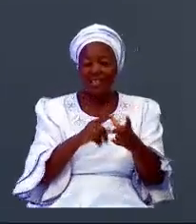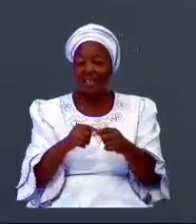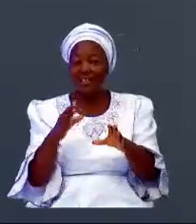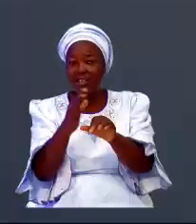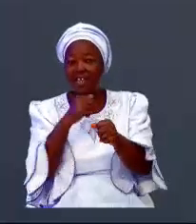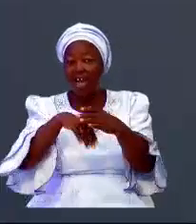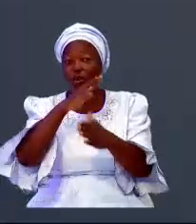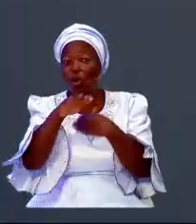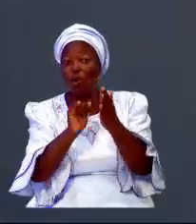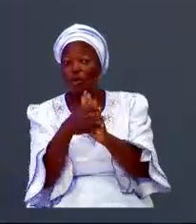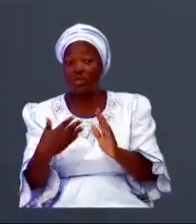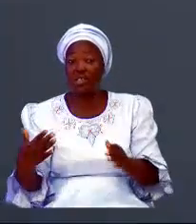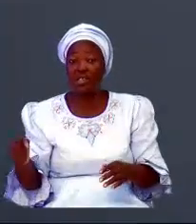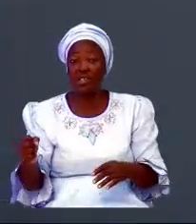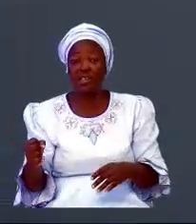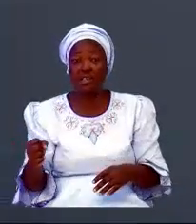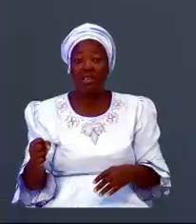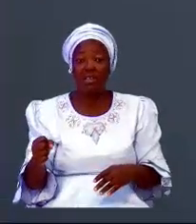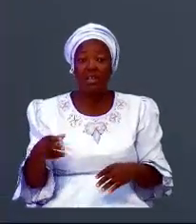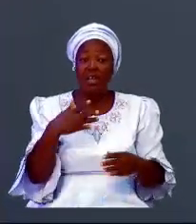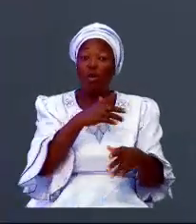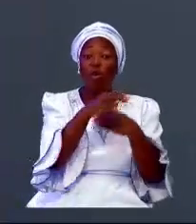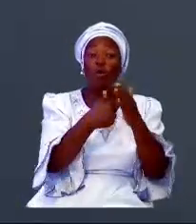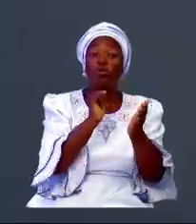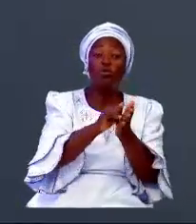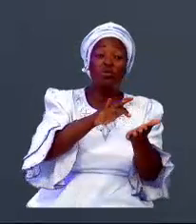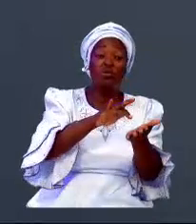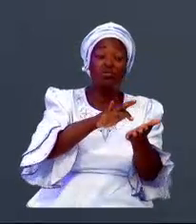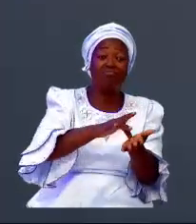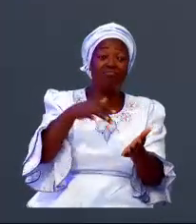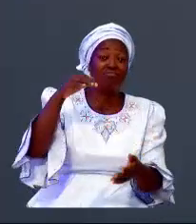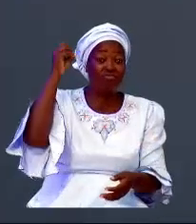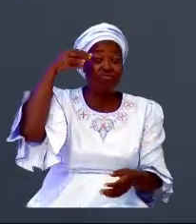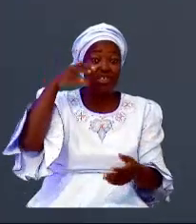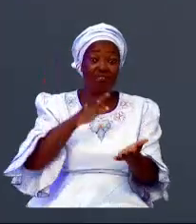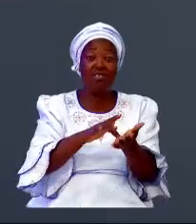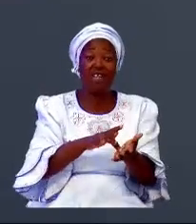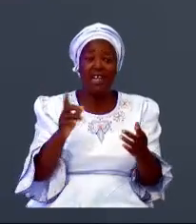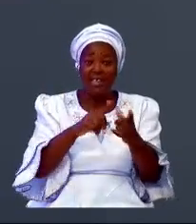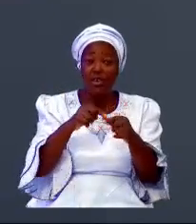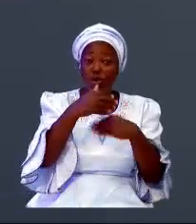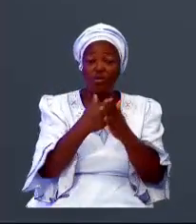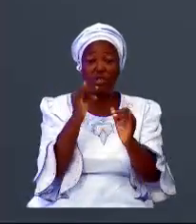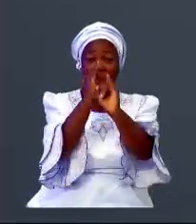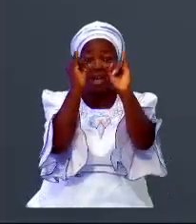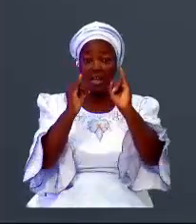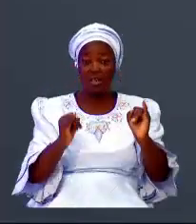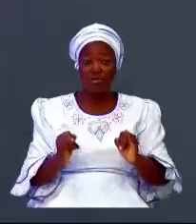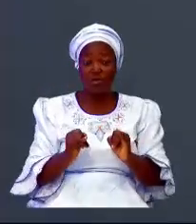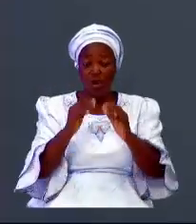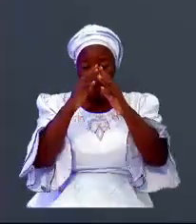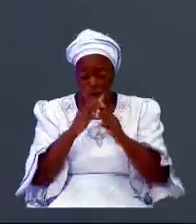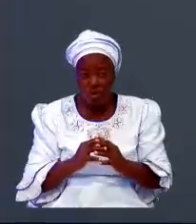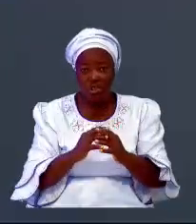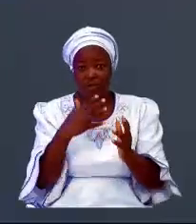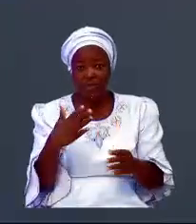check this, check this. Take out all those things. The charms, the